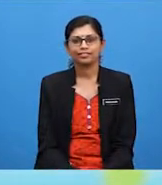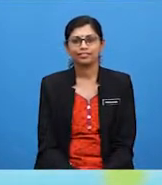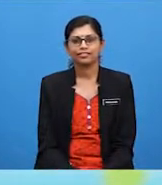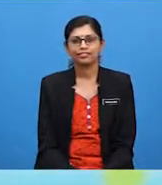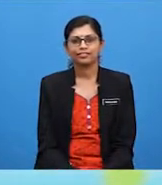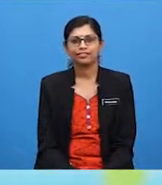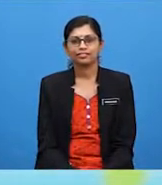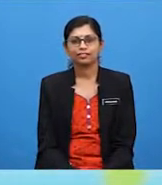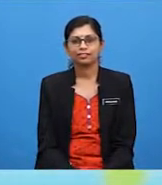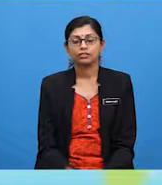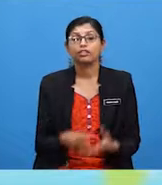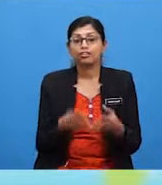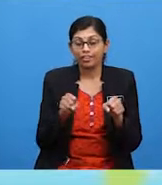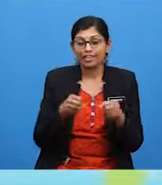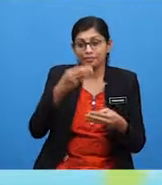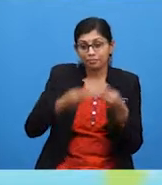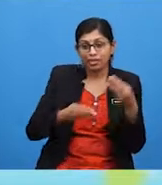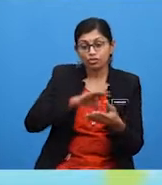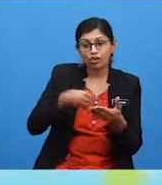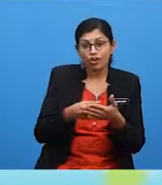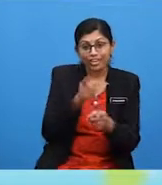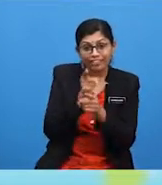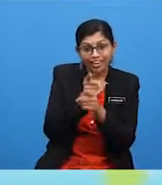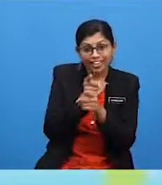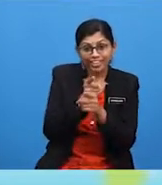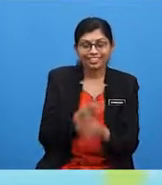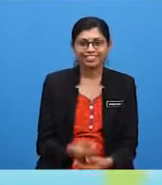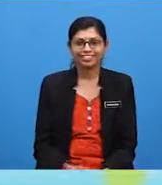Did you get to match all the expressions correctly?